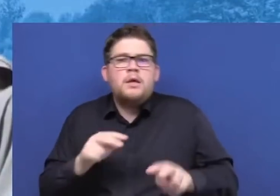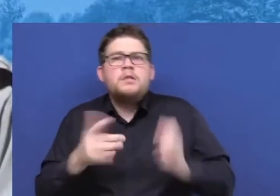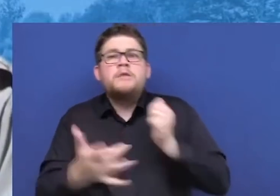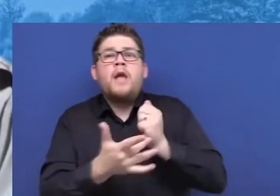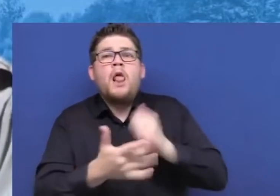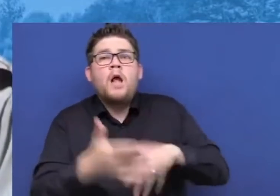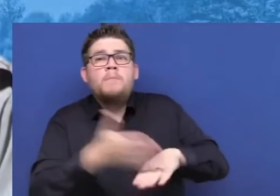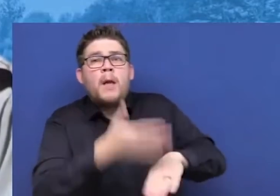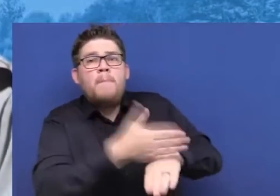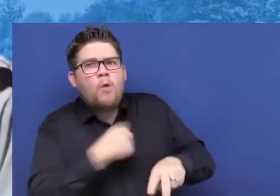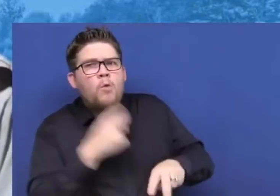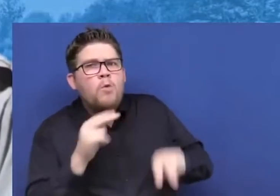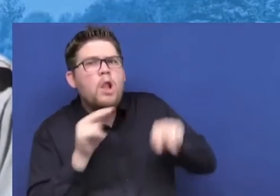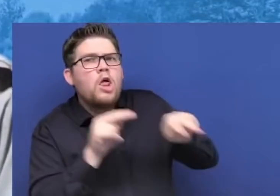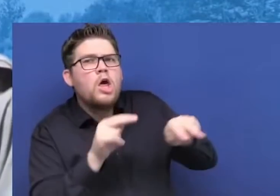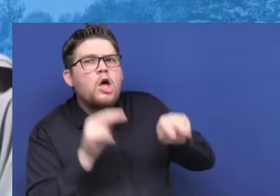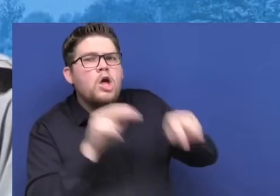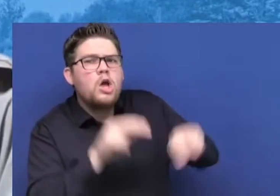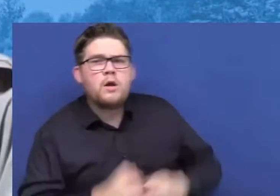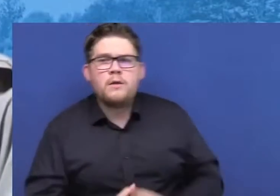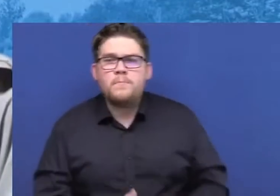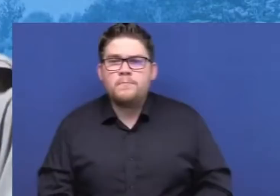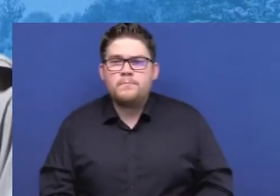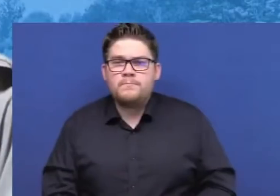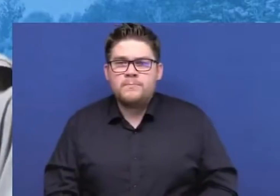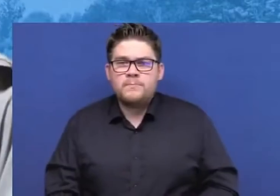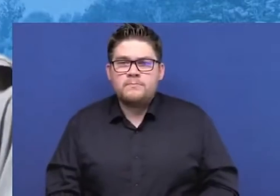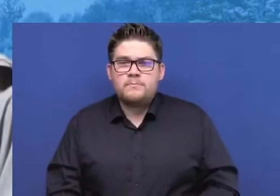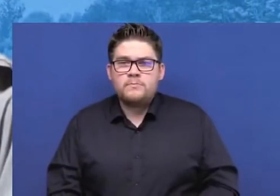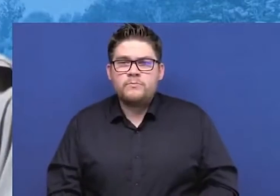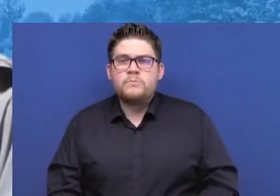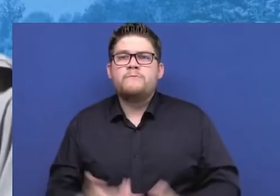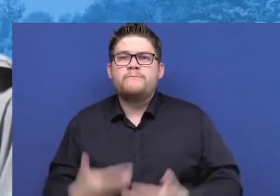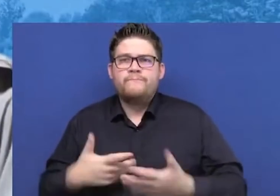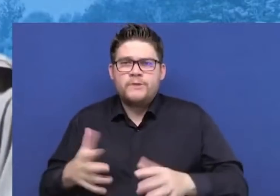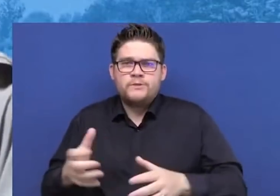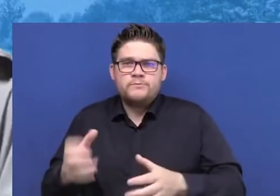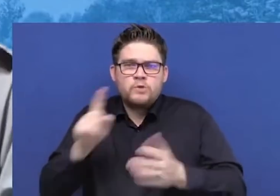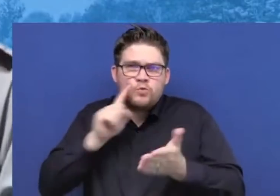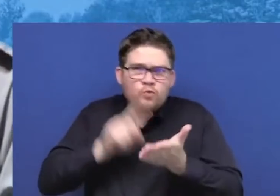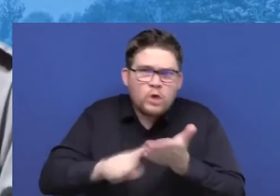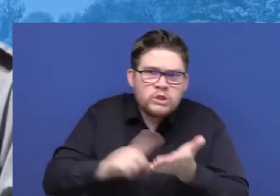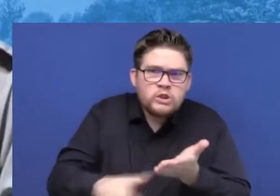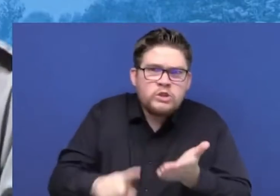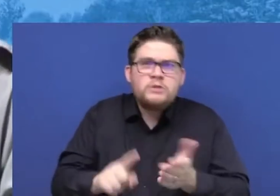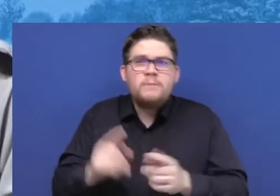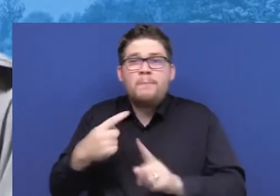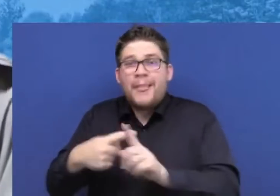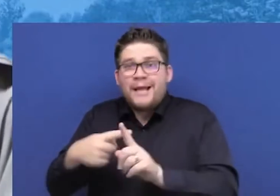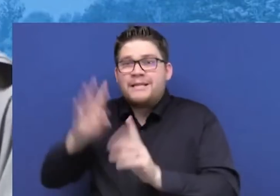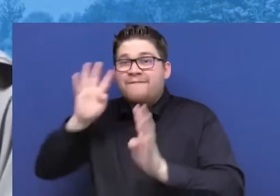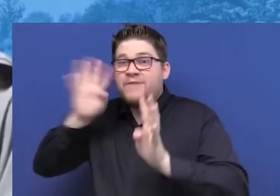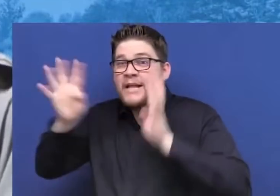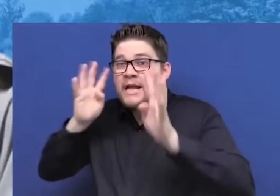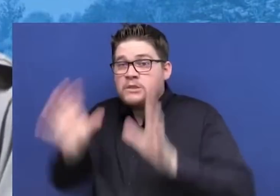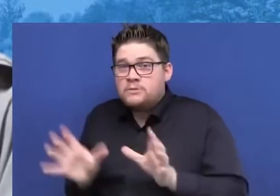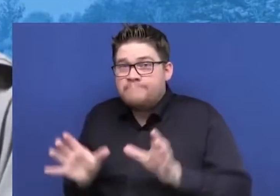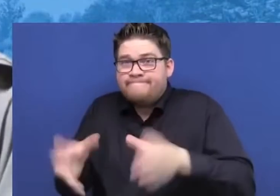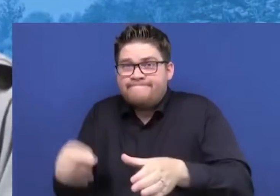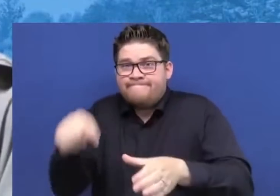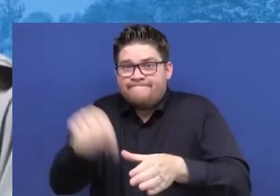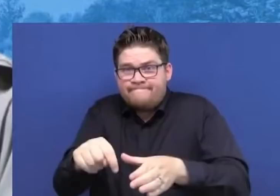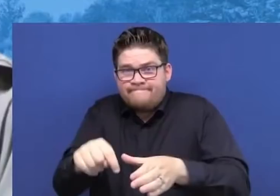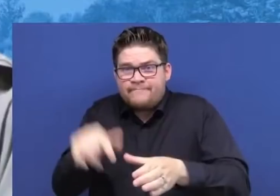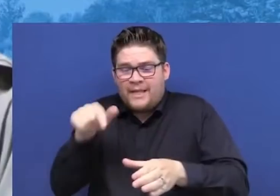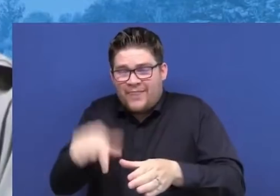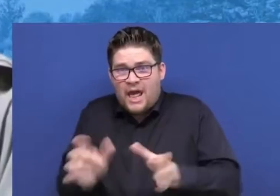that focuses solely on this sort of area with the vending community. Technology changes so quickly that it's hard to